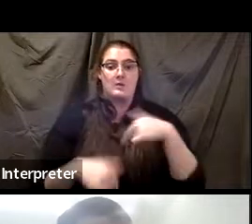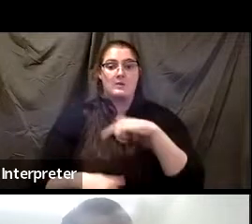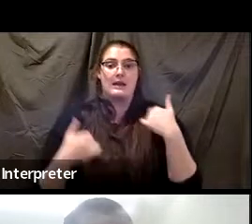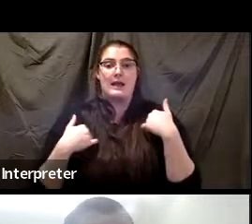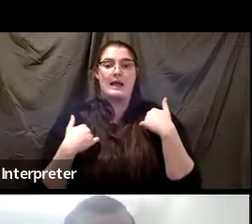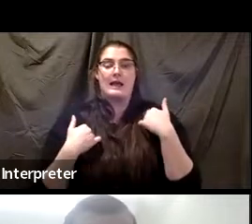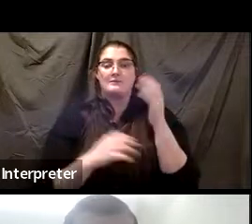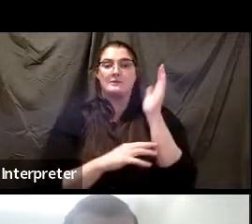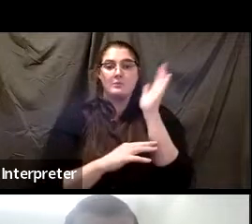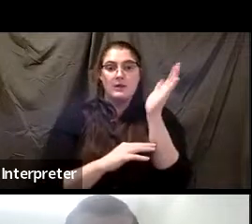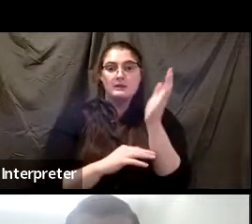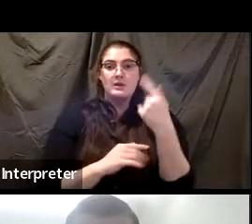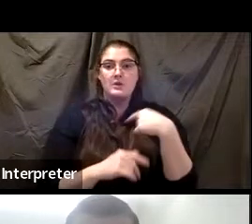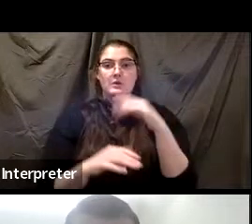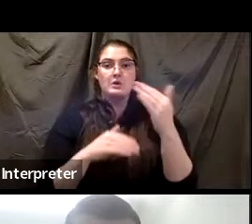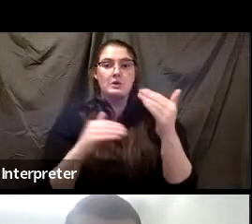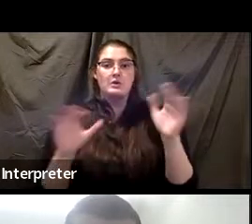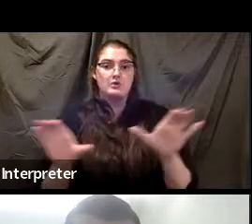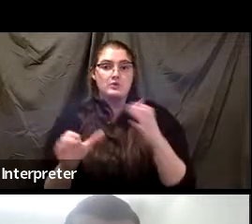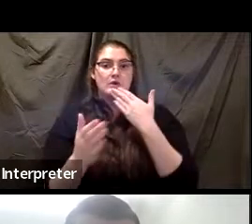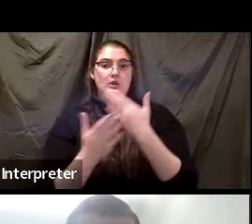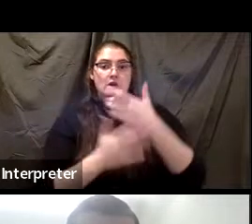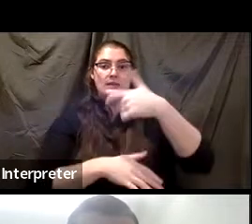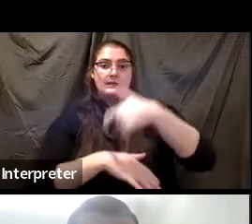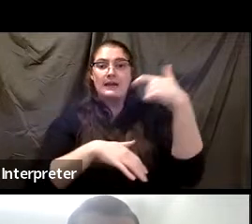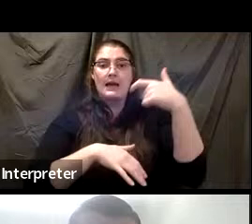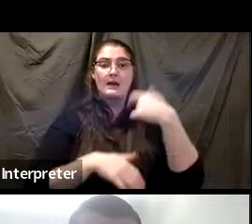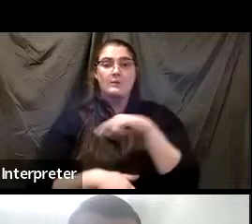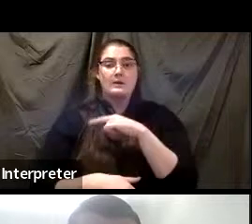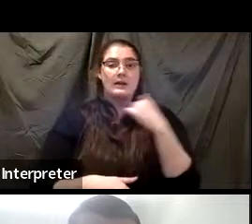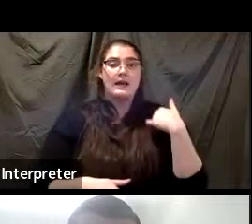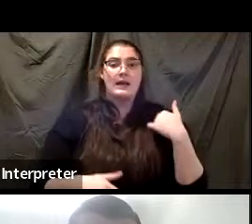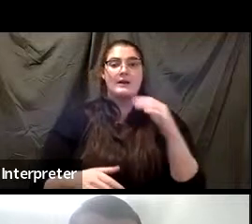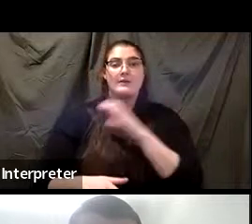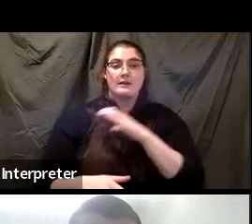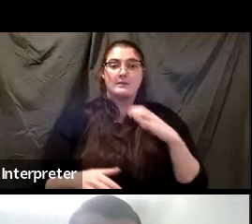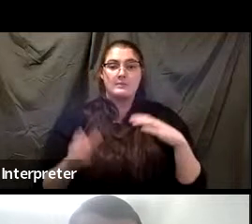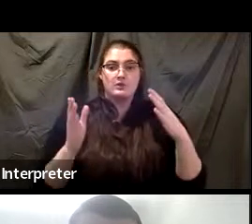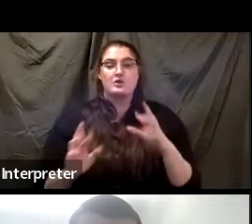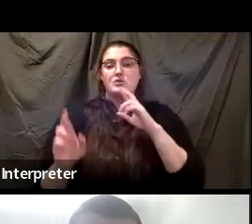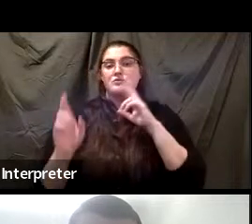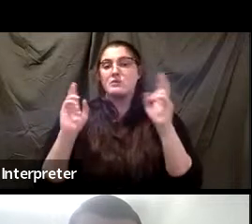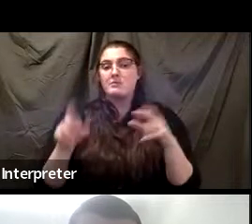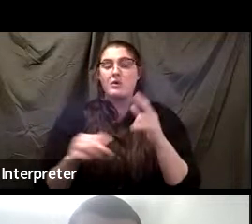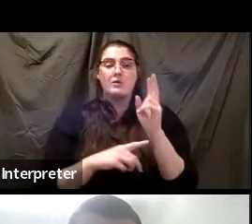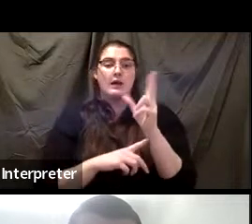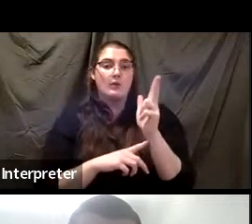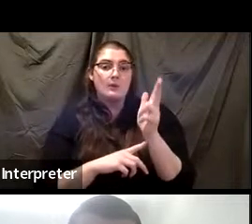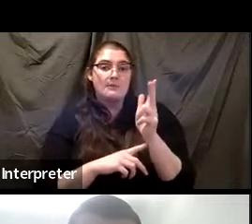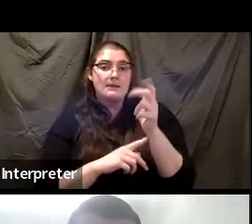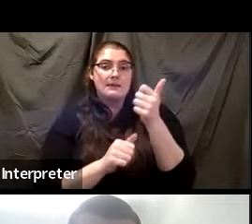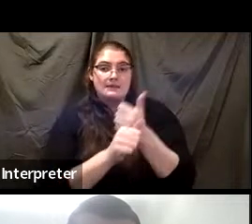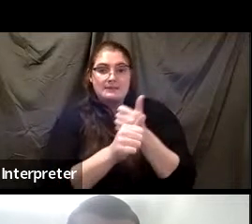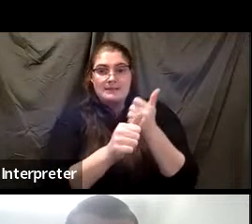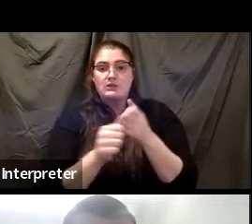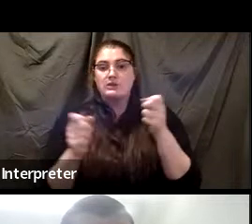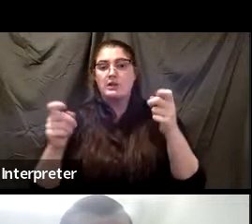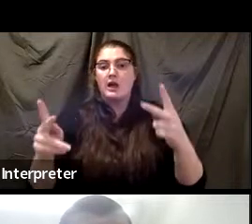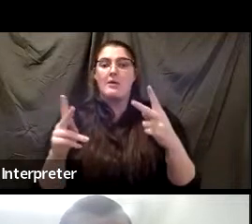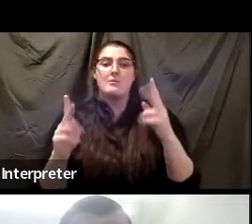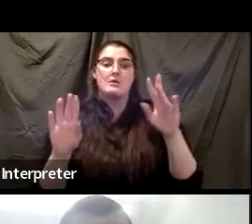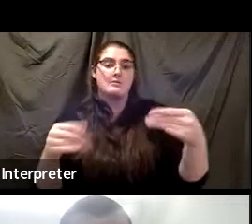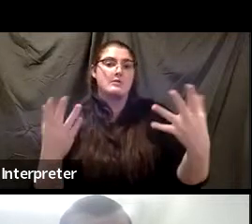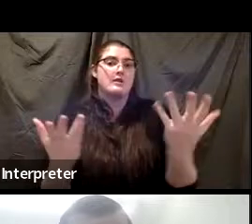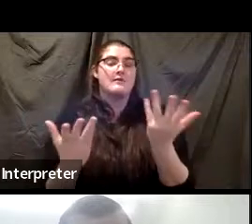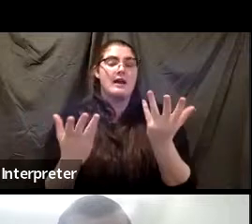presentations. We're doing good on time. We have our commissioner reports, which are 3 minutes each, an opportunity for the commissioners to give a brief report on their single